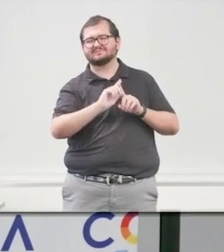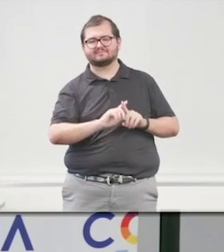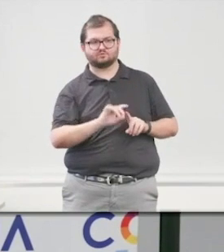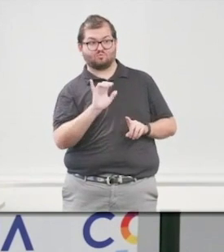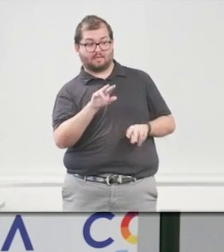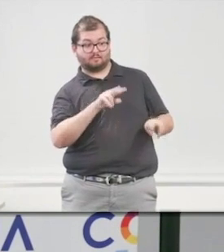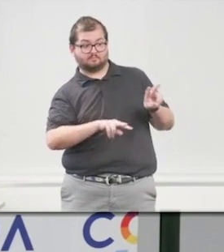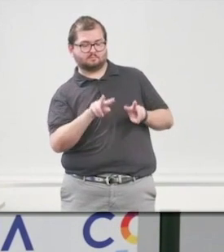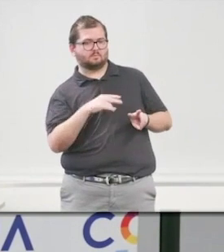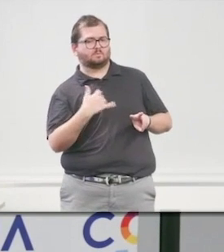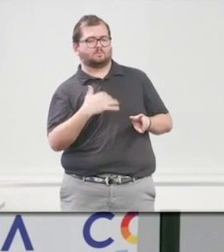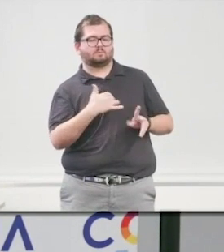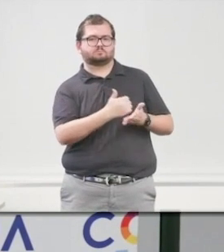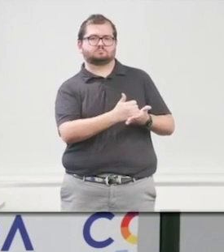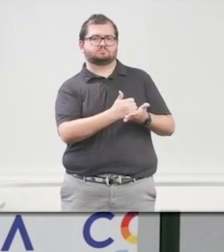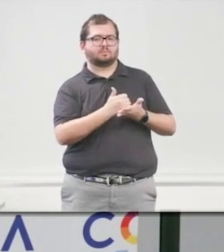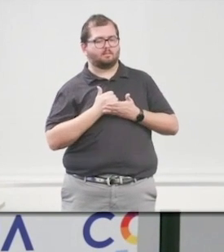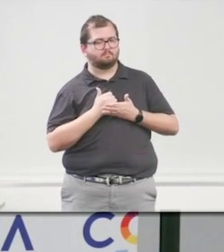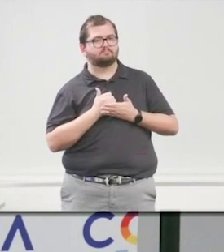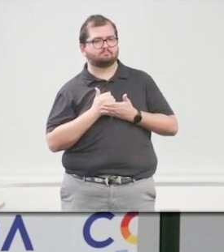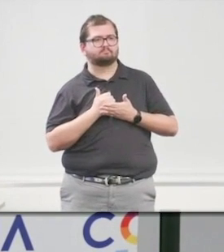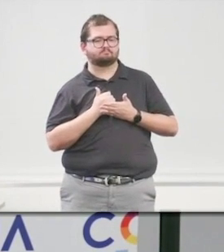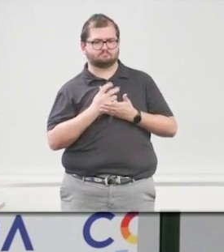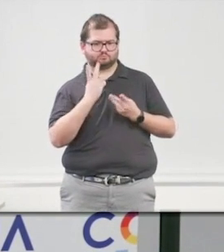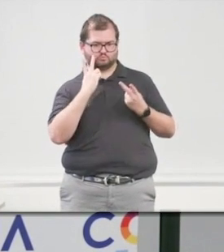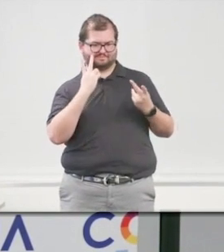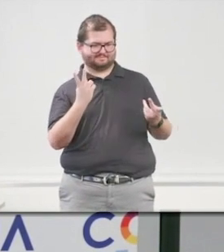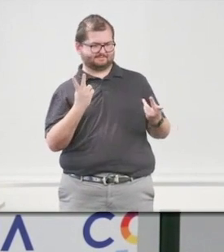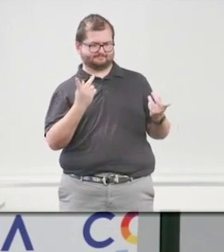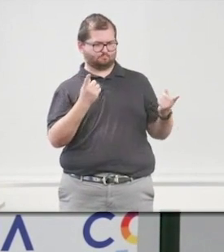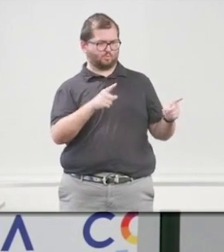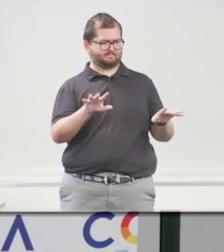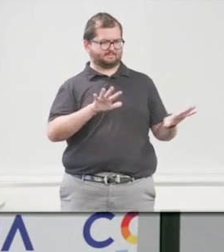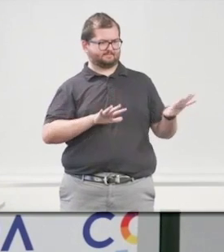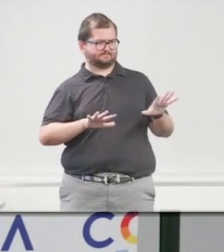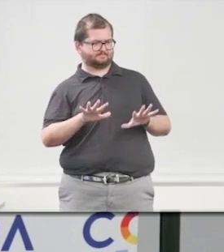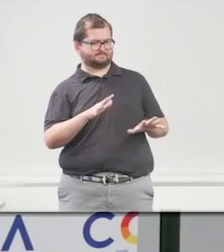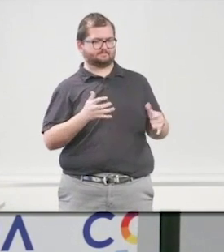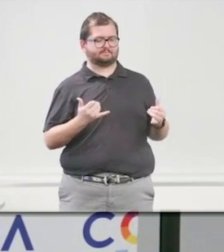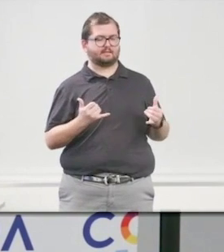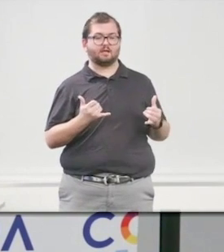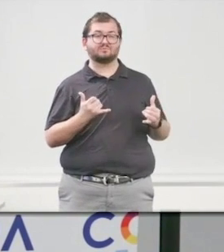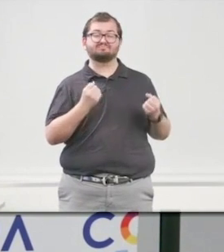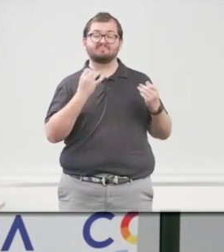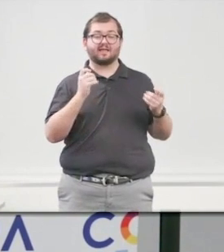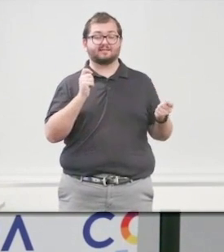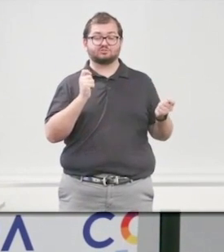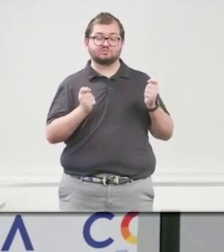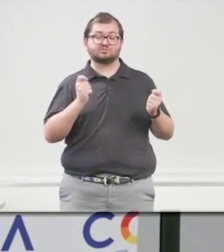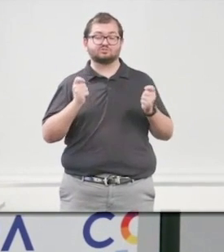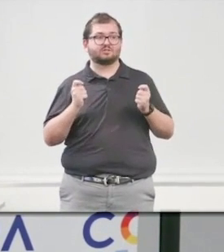has been incredible to see where we're at this point. So lots of changes, lots of opportunity